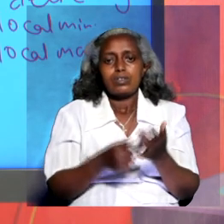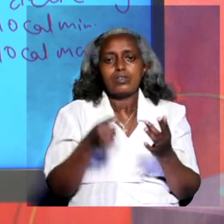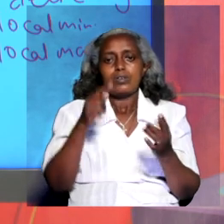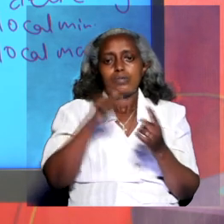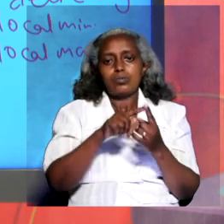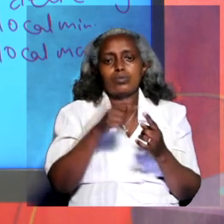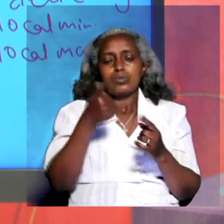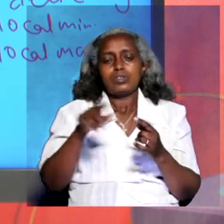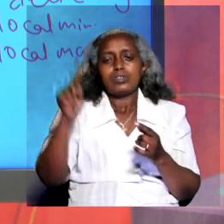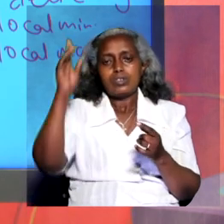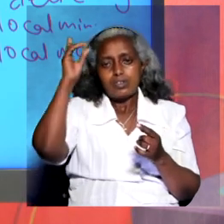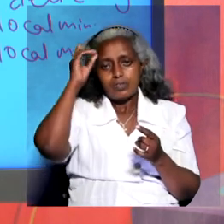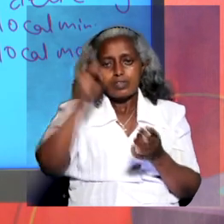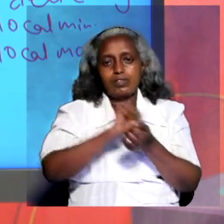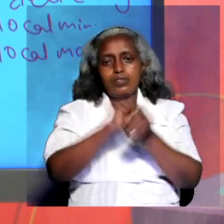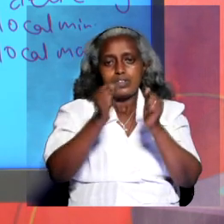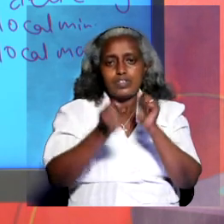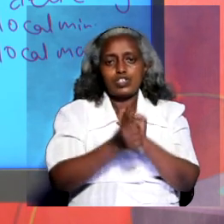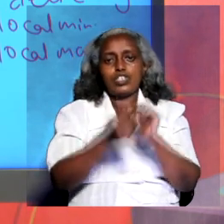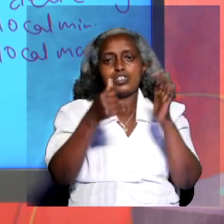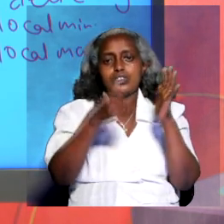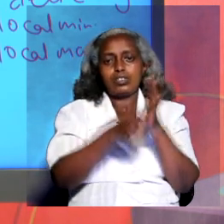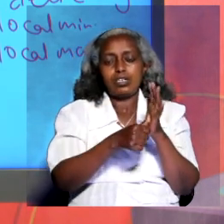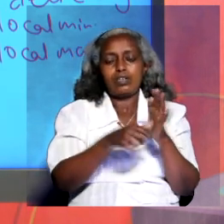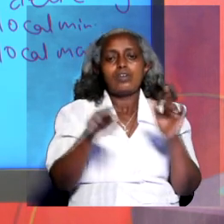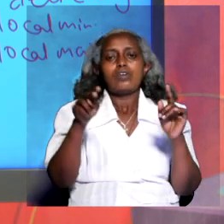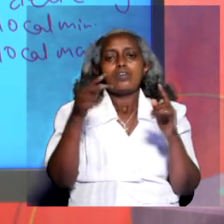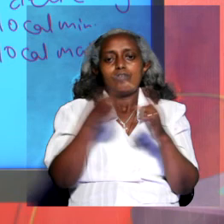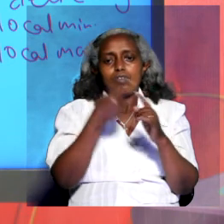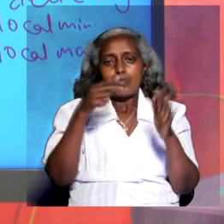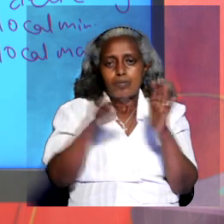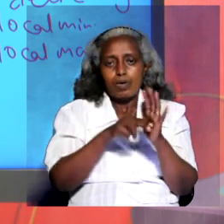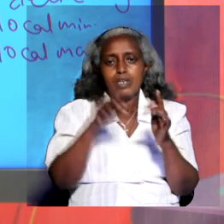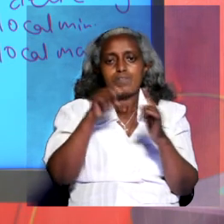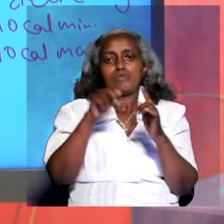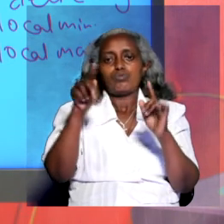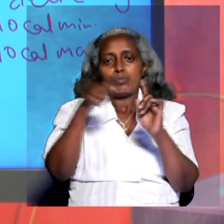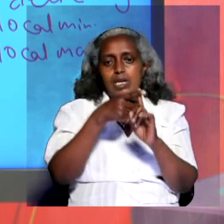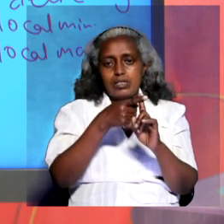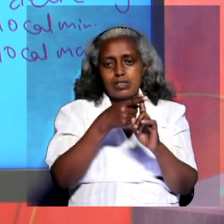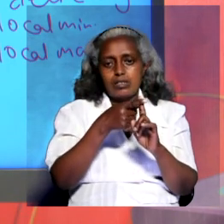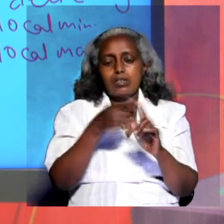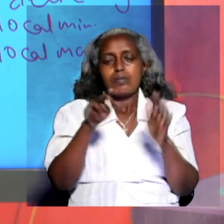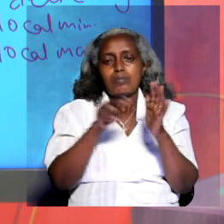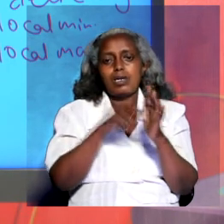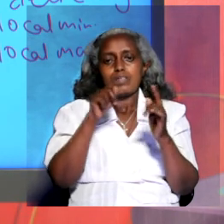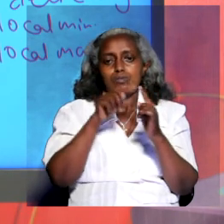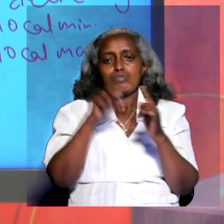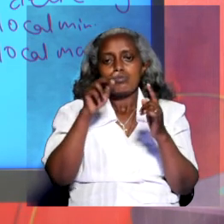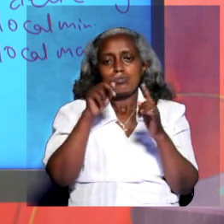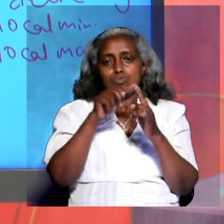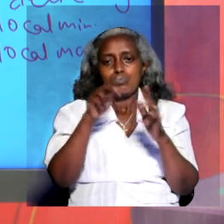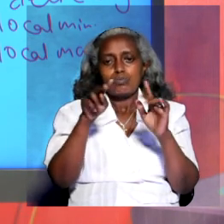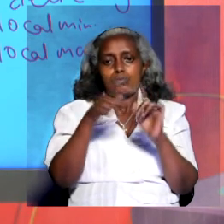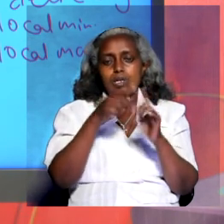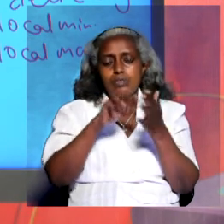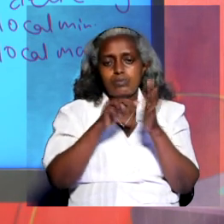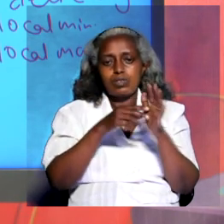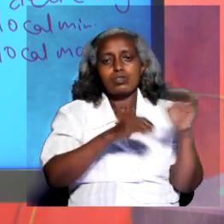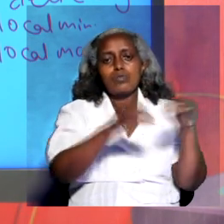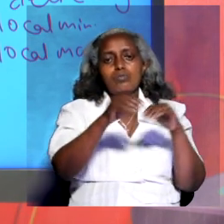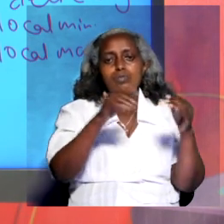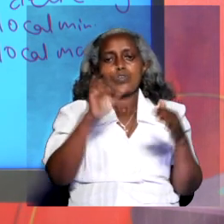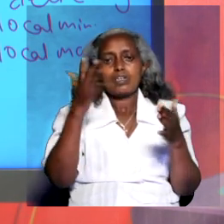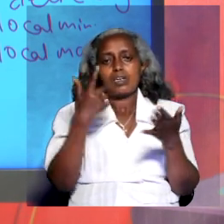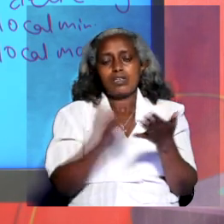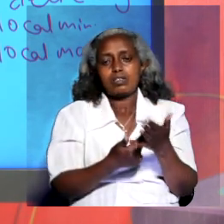the derivative is changing its sign from minus to plus. So minus to plus means it is moving like this. So